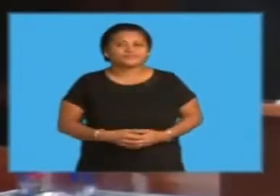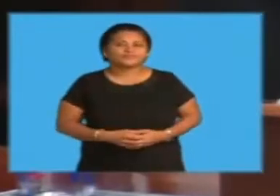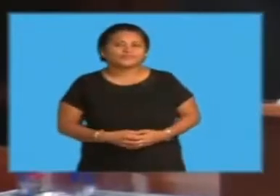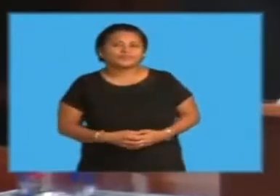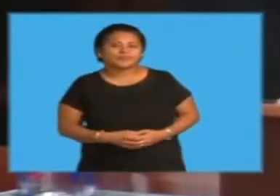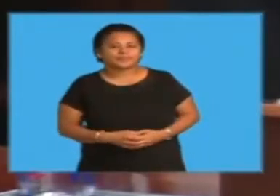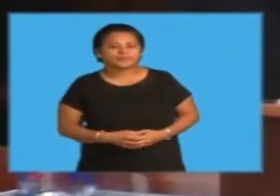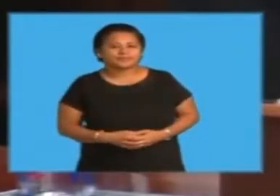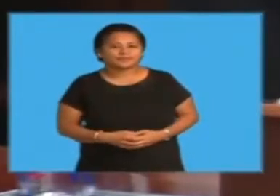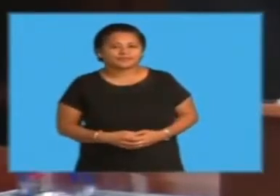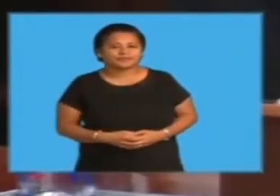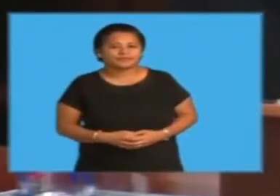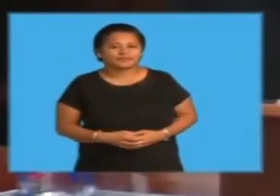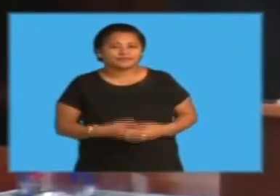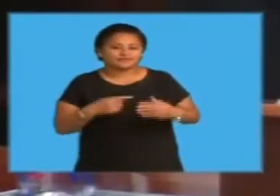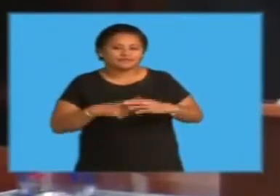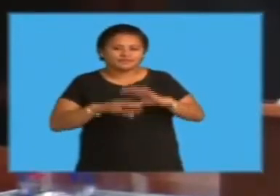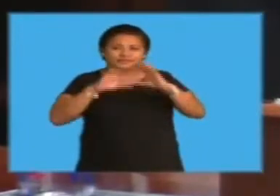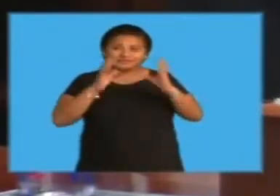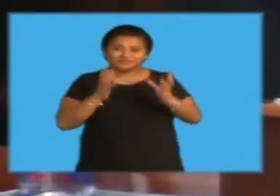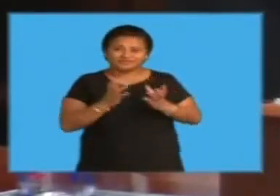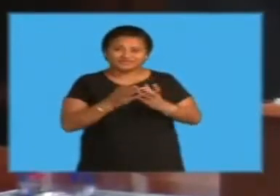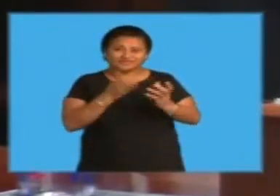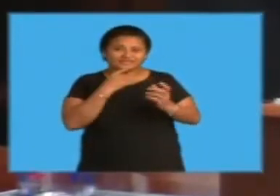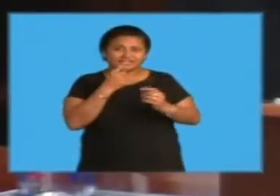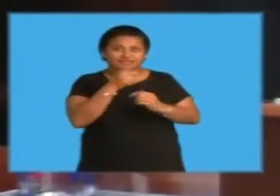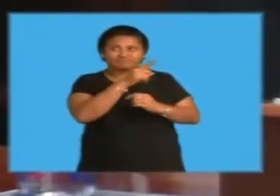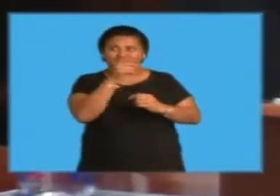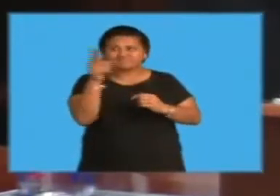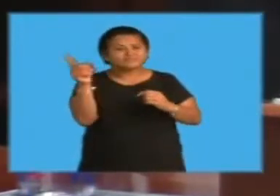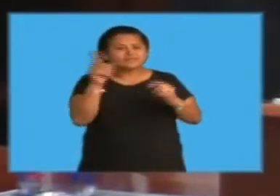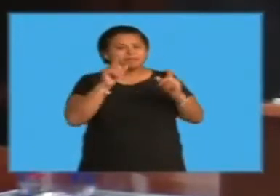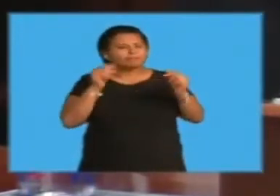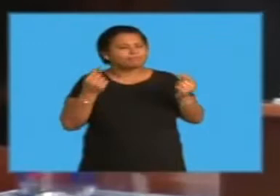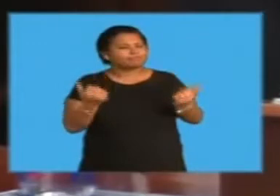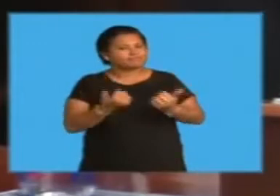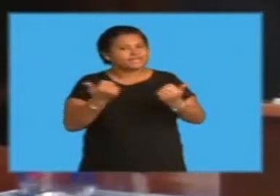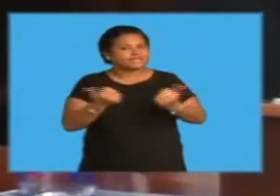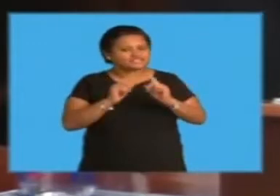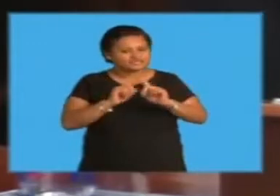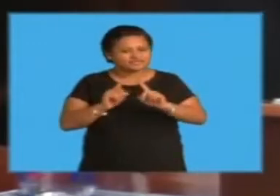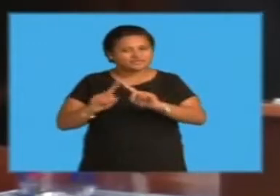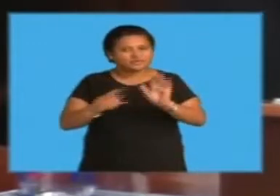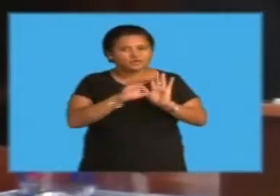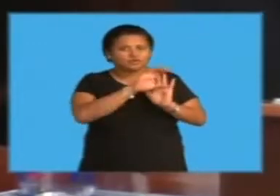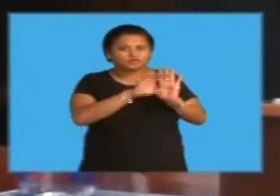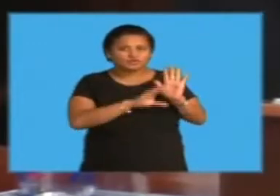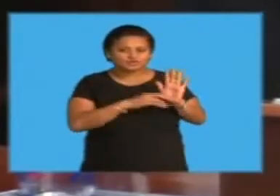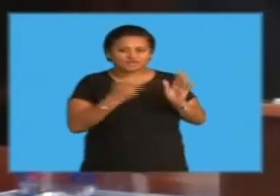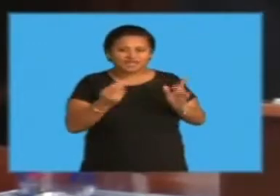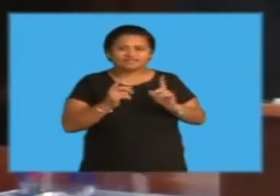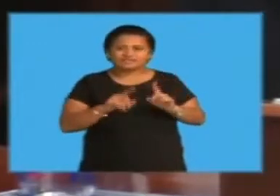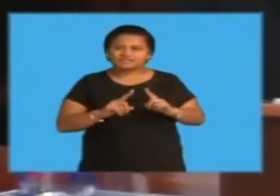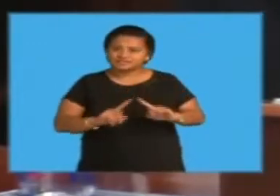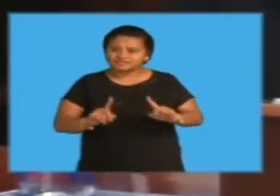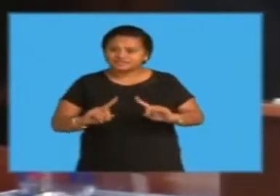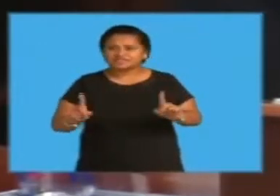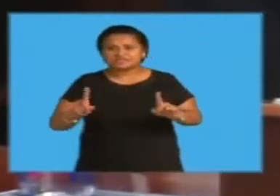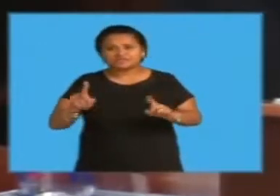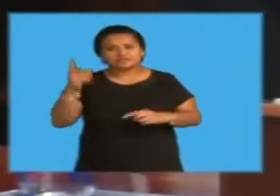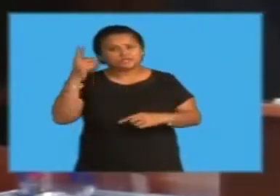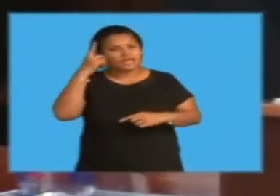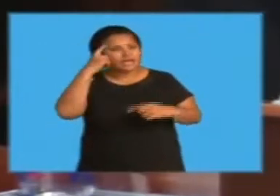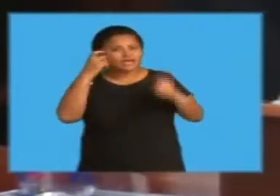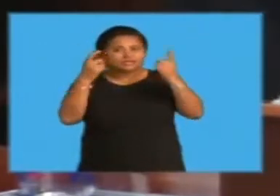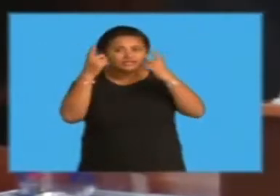world there are many constitutions that express noble ideals, yet many of those constitutions lay collecting dust,